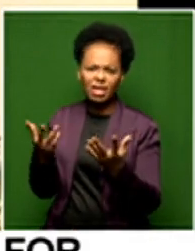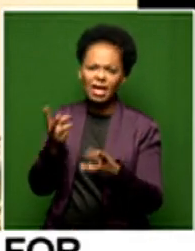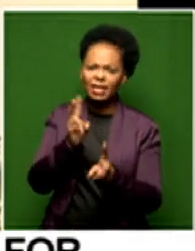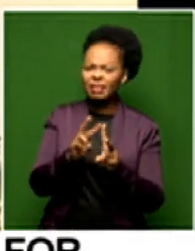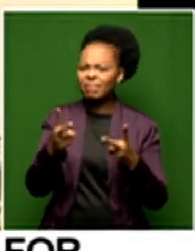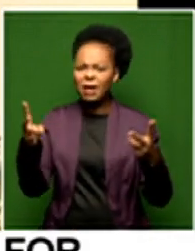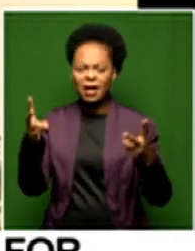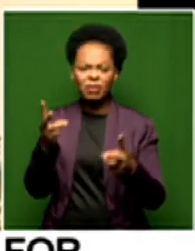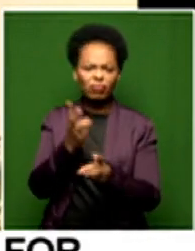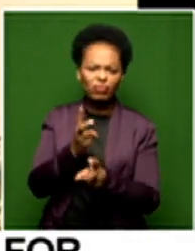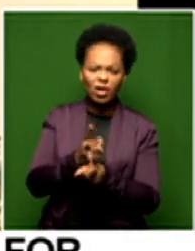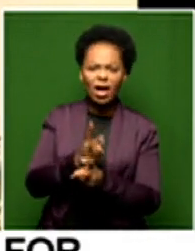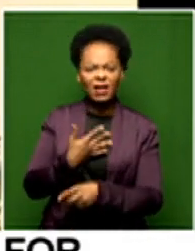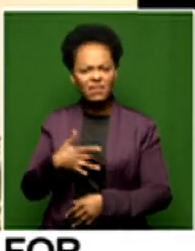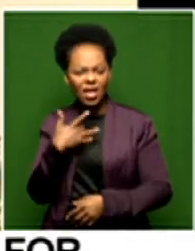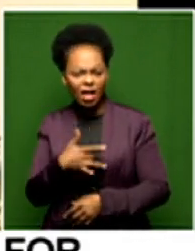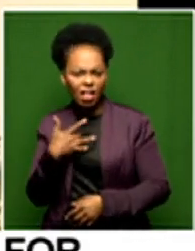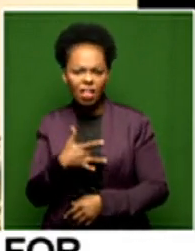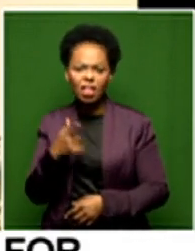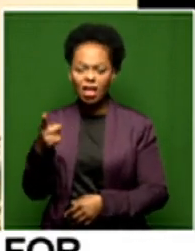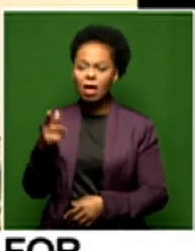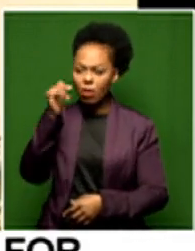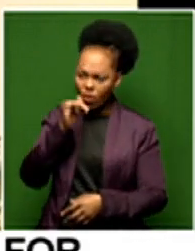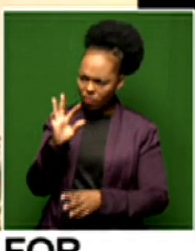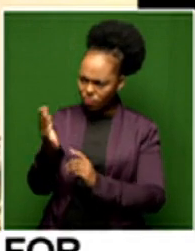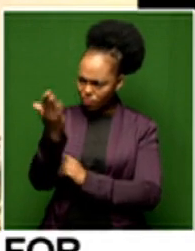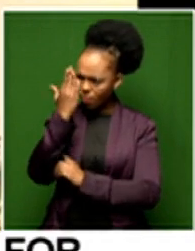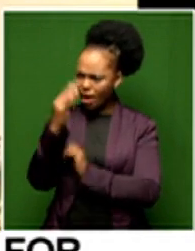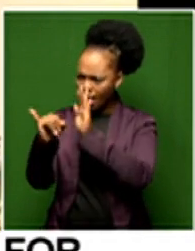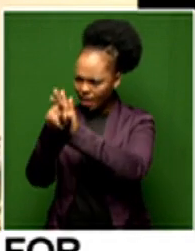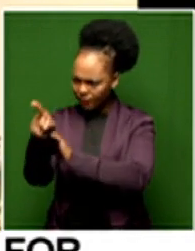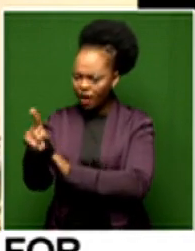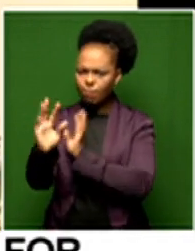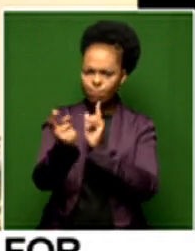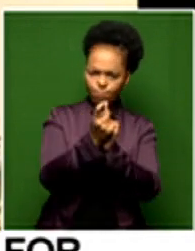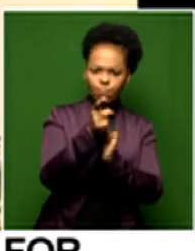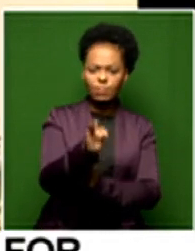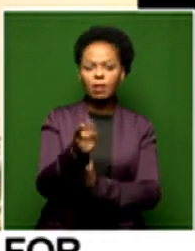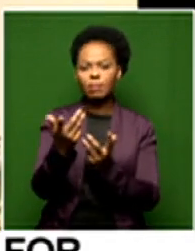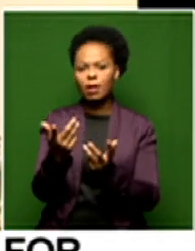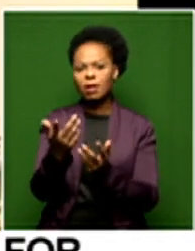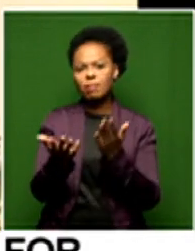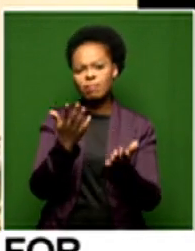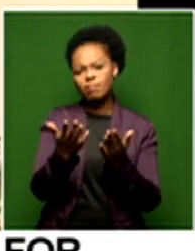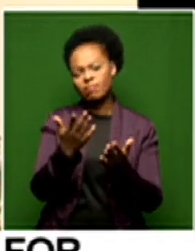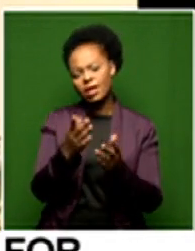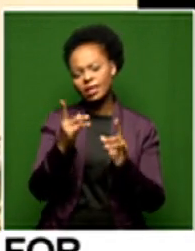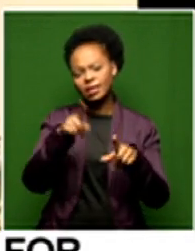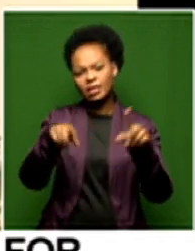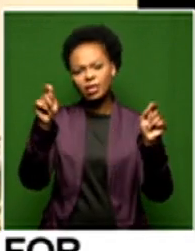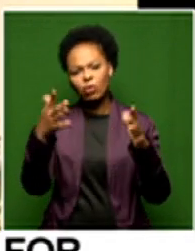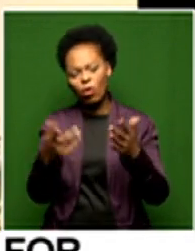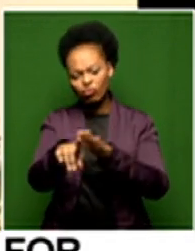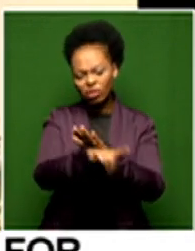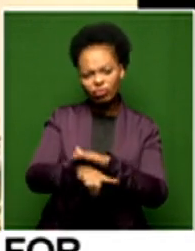Now, those are our clientele, and they get referred to us by the city, by the courts, by the Central Improvement Districts,